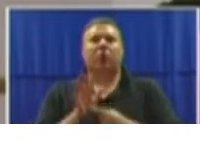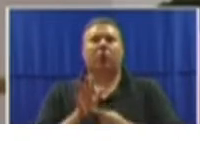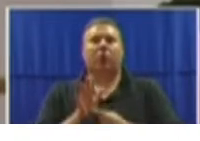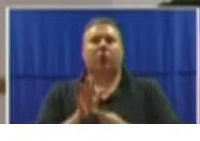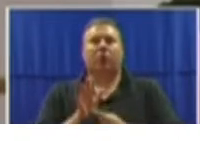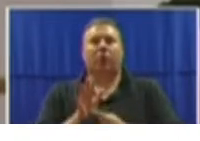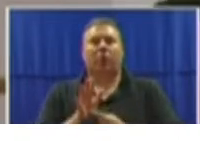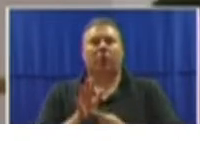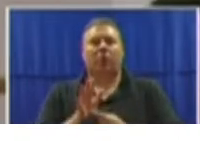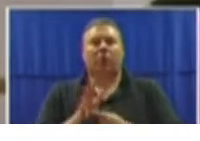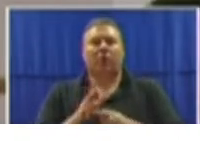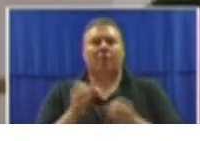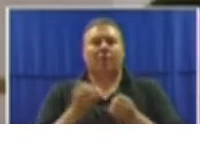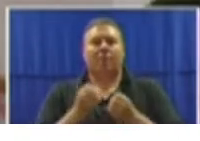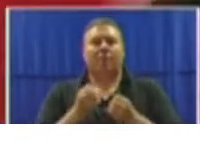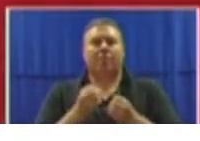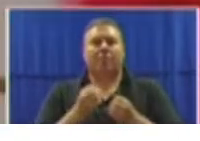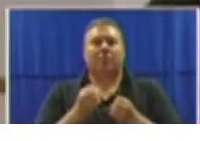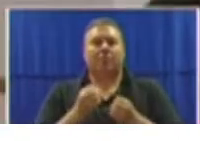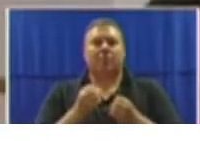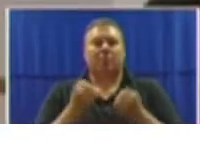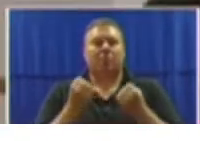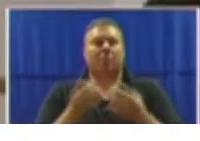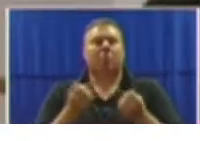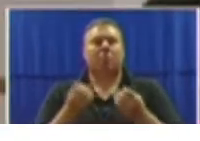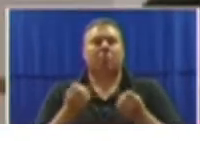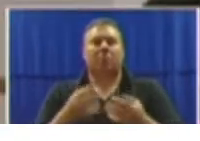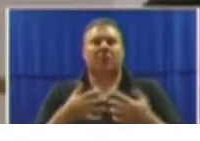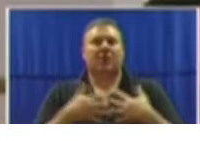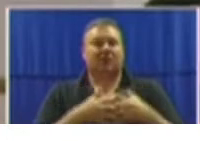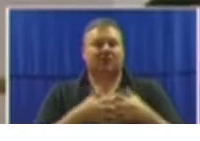presidents that were said before.